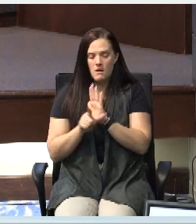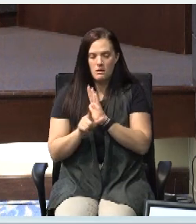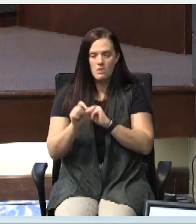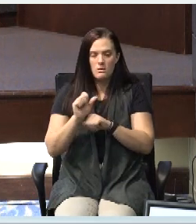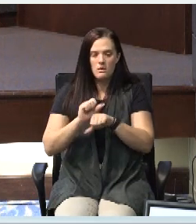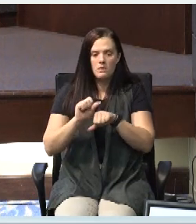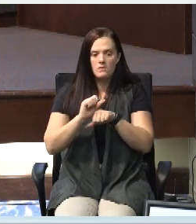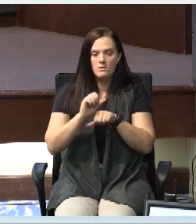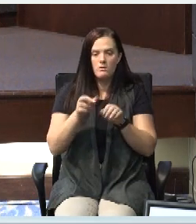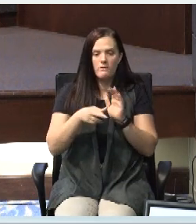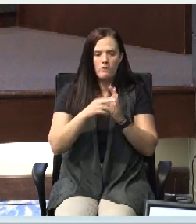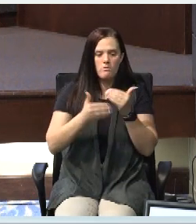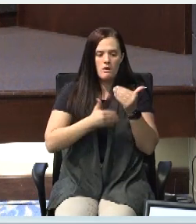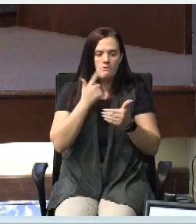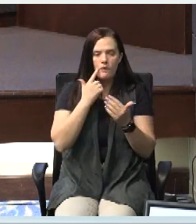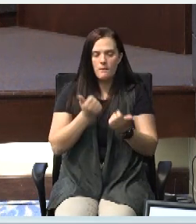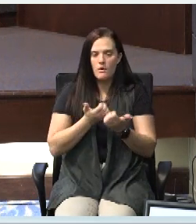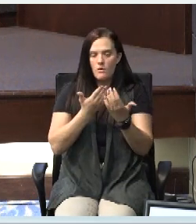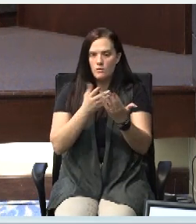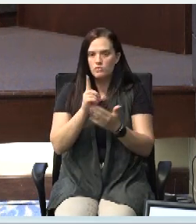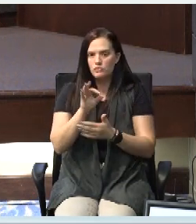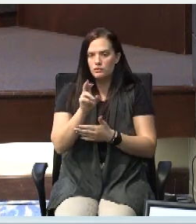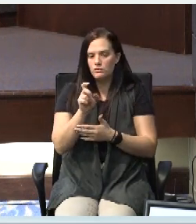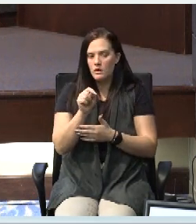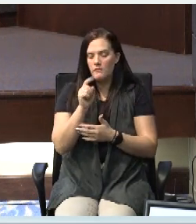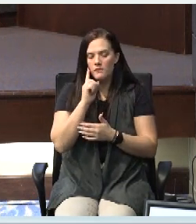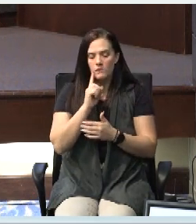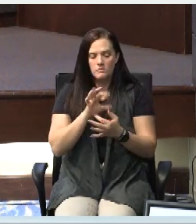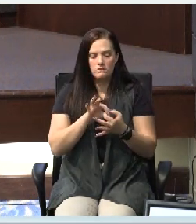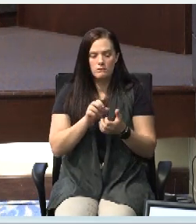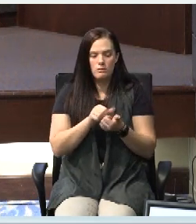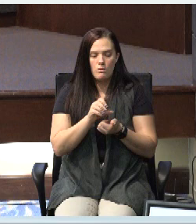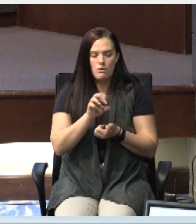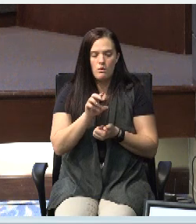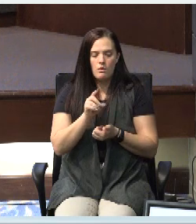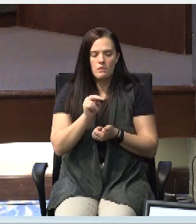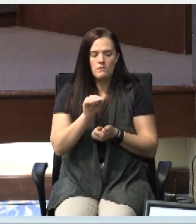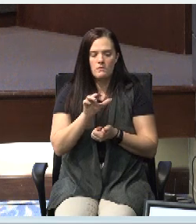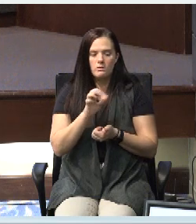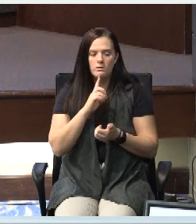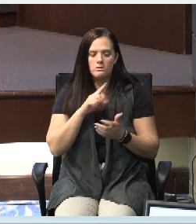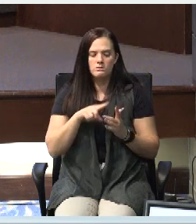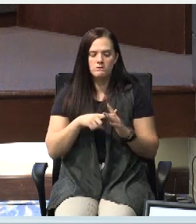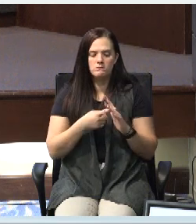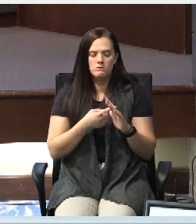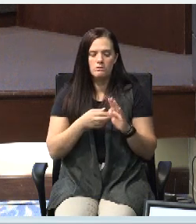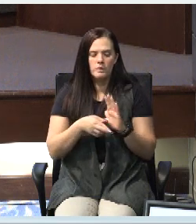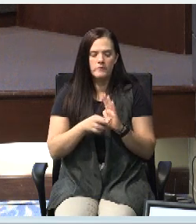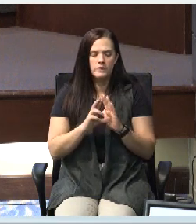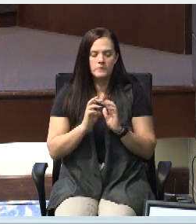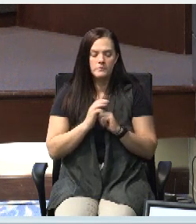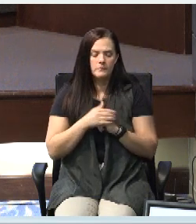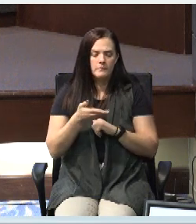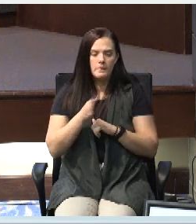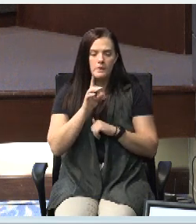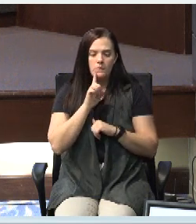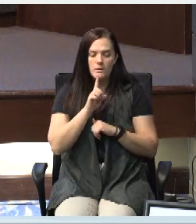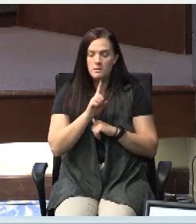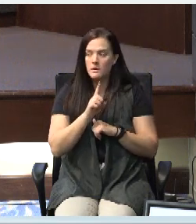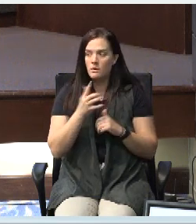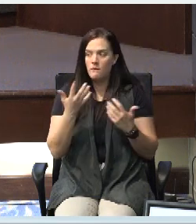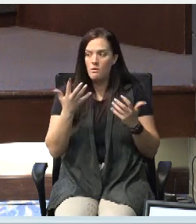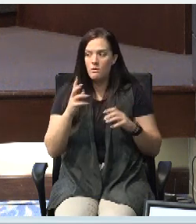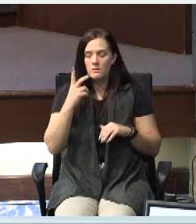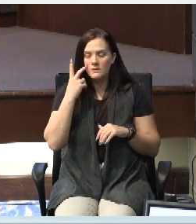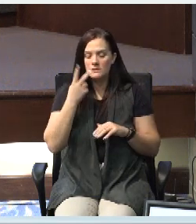and review process for a proposed draft graffiti ordinance, and will begin peer city review. There will be, and we have